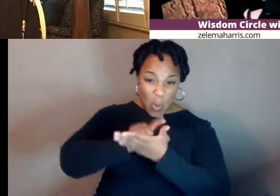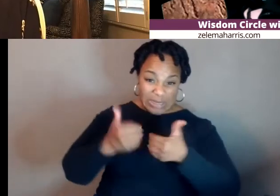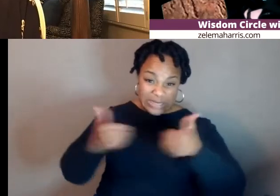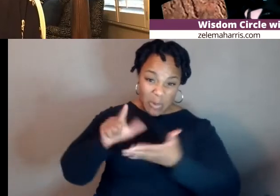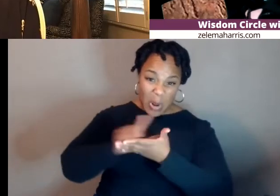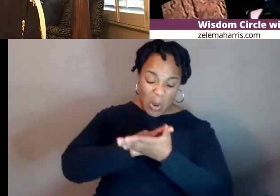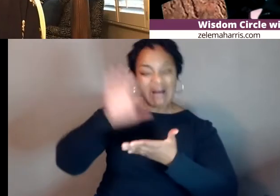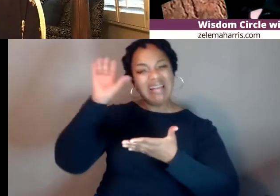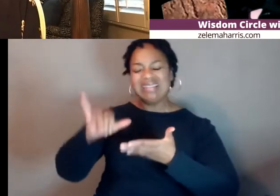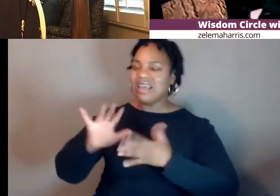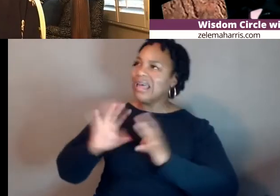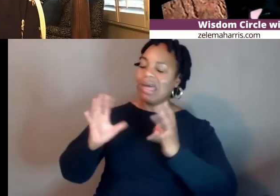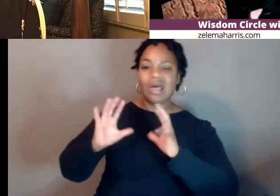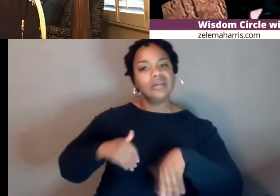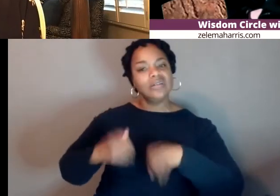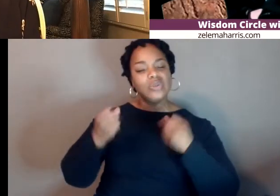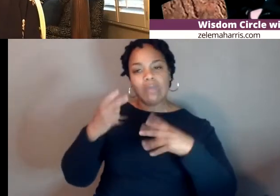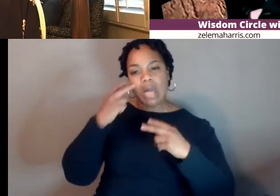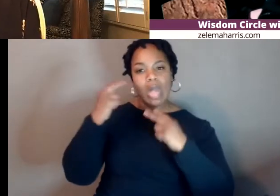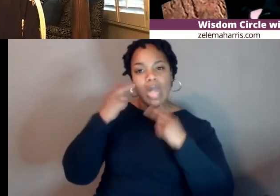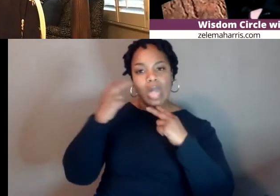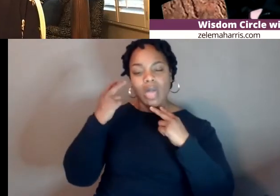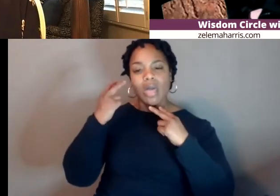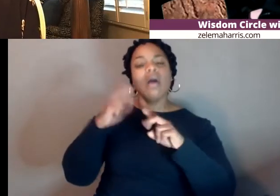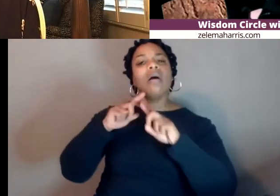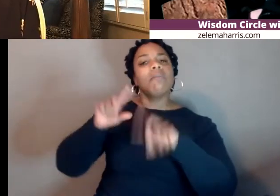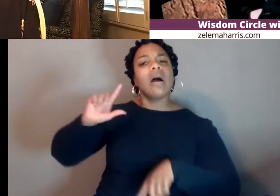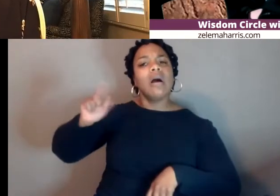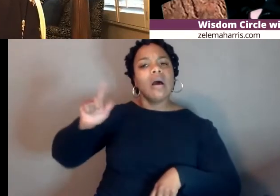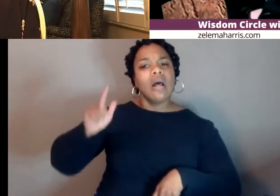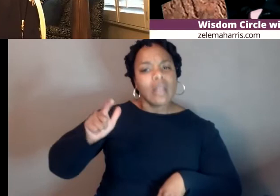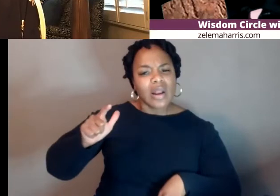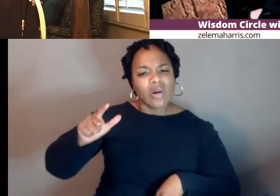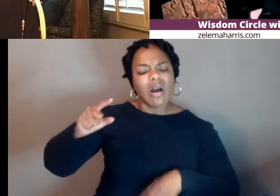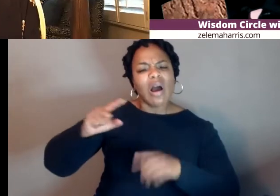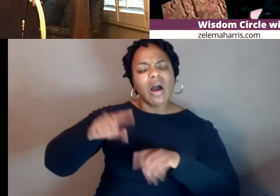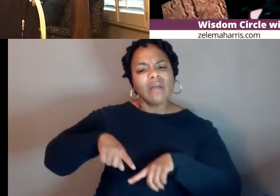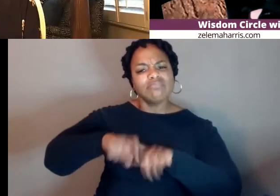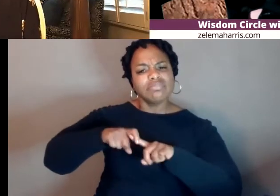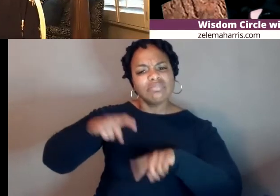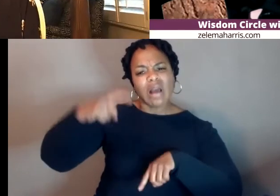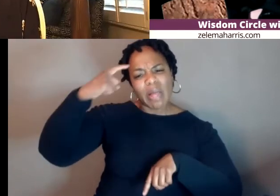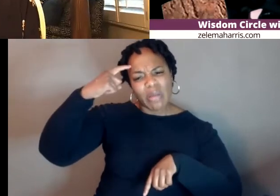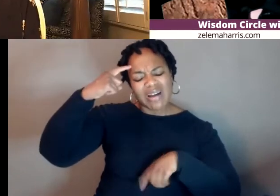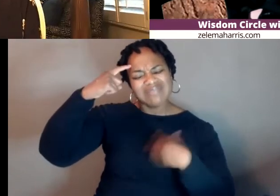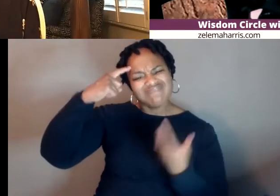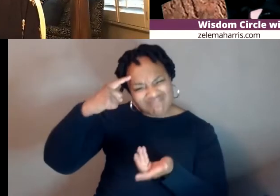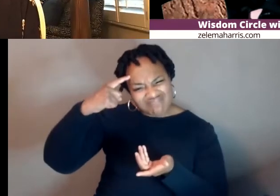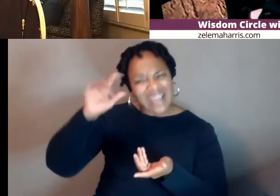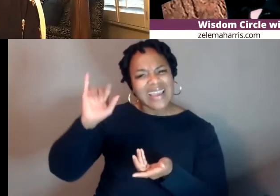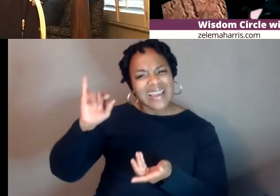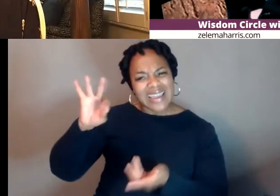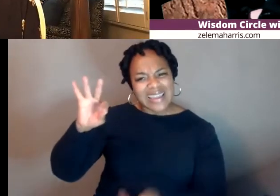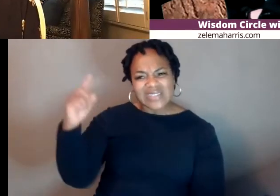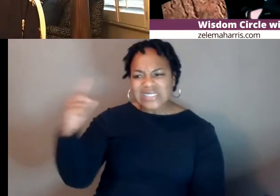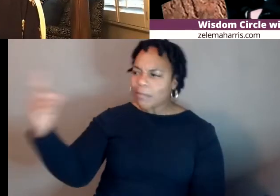Years later, I began to reflect, and I thought, any opportunity somebody gives me to